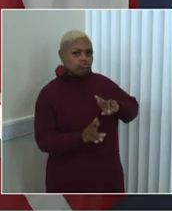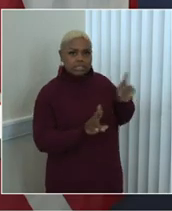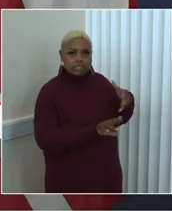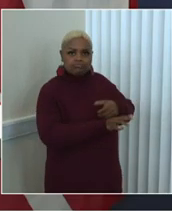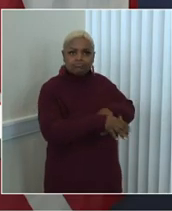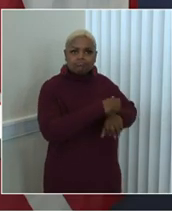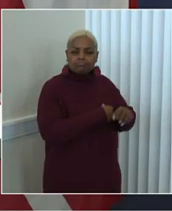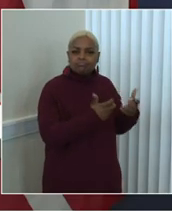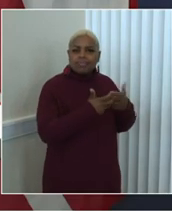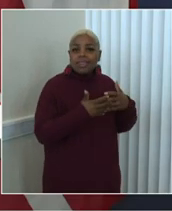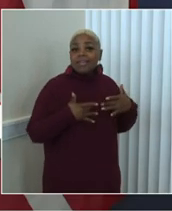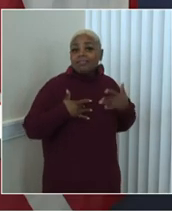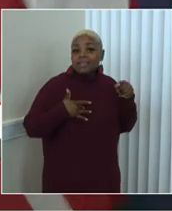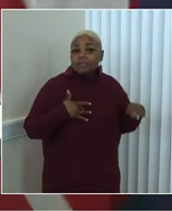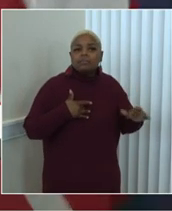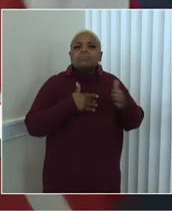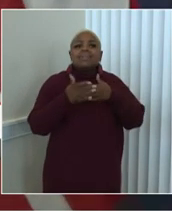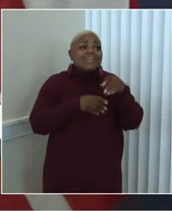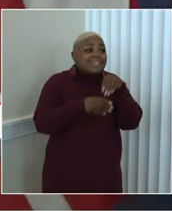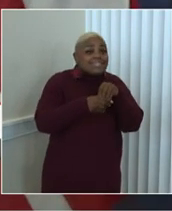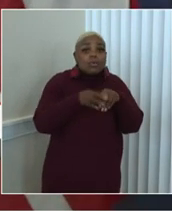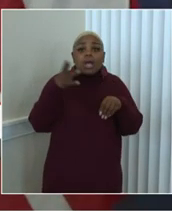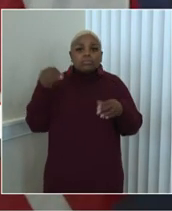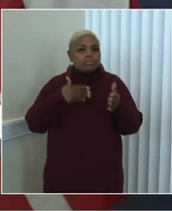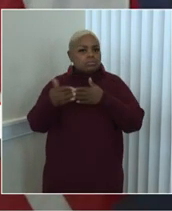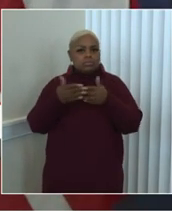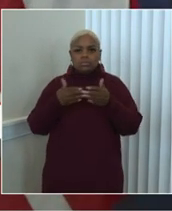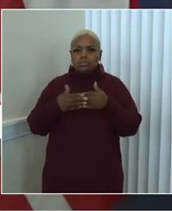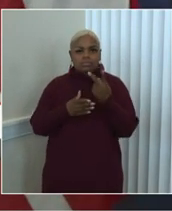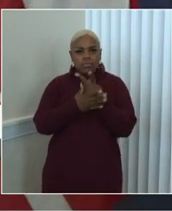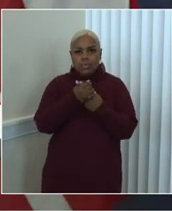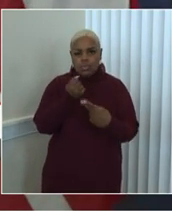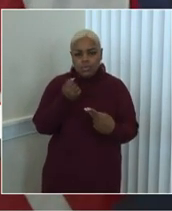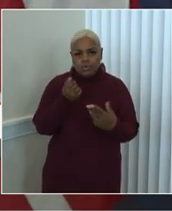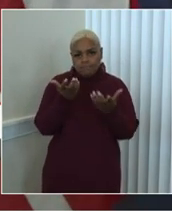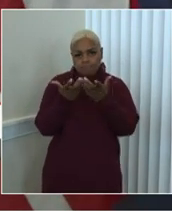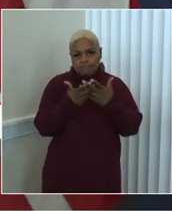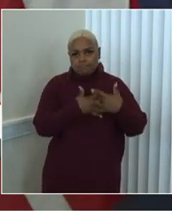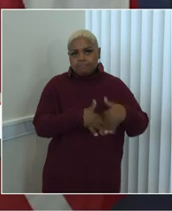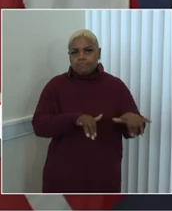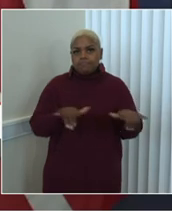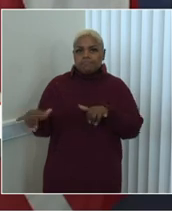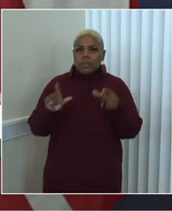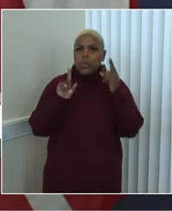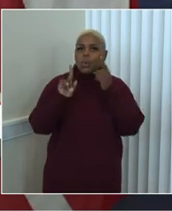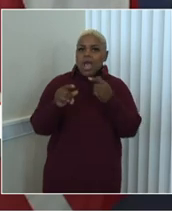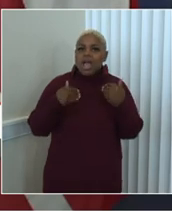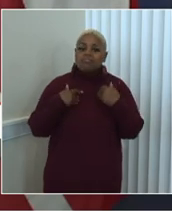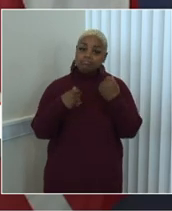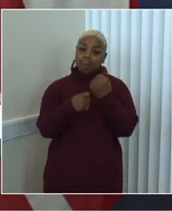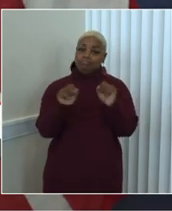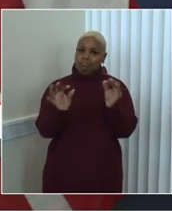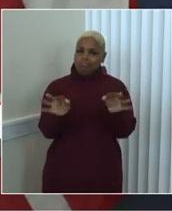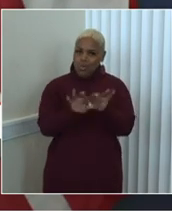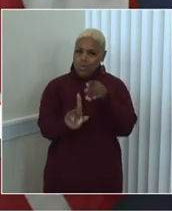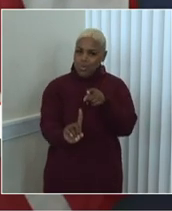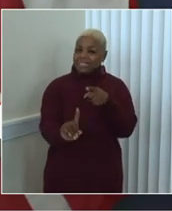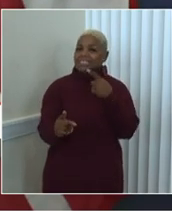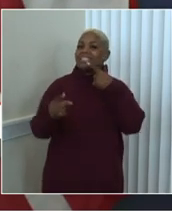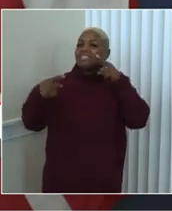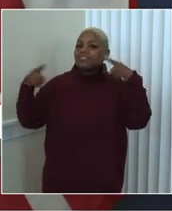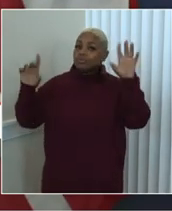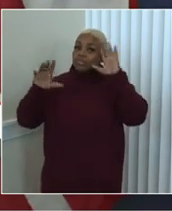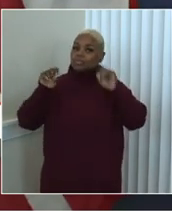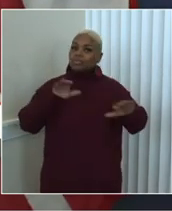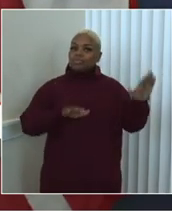mission remains the same: to ensure a safe and successful presidential inauguration. We recognize that moments